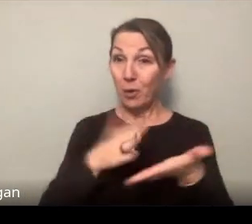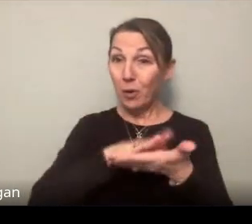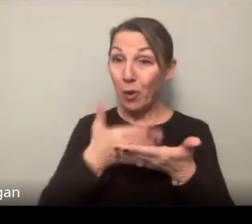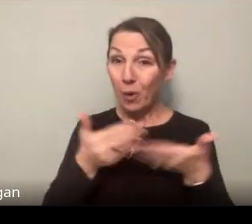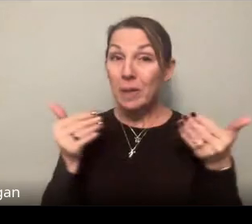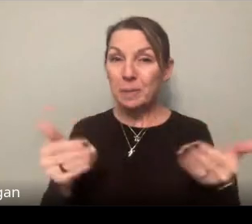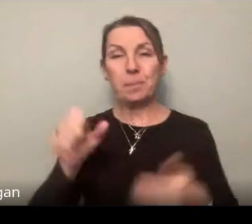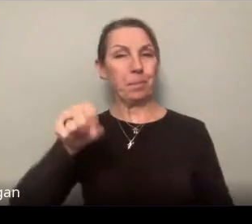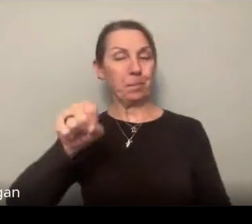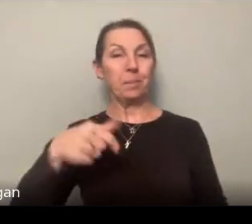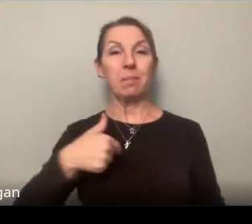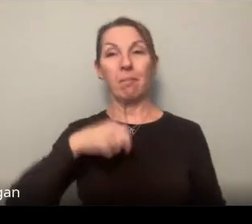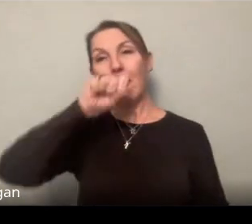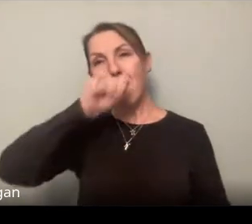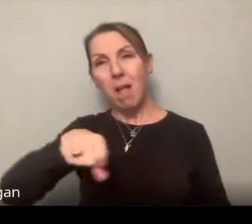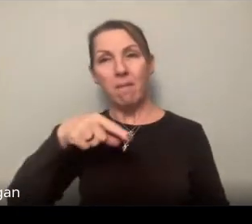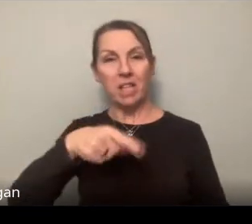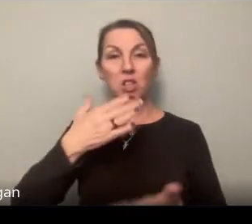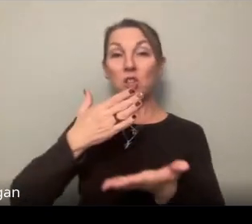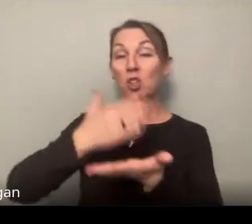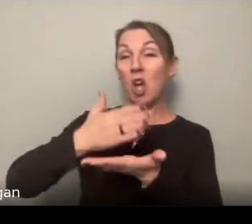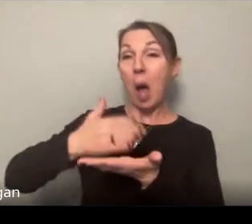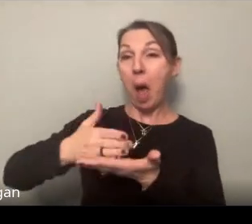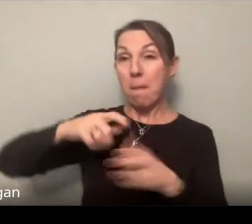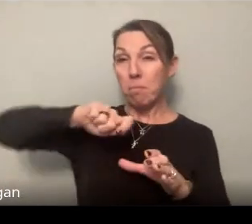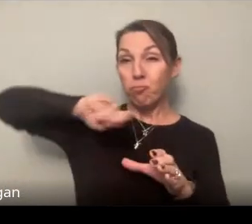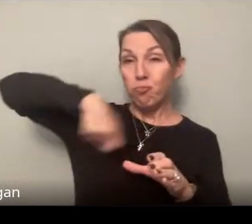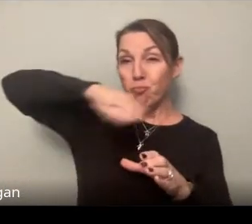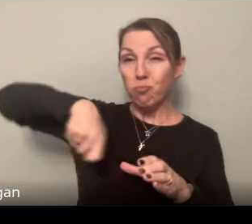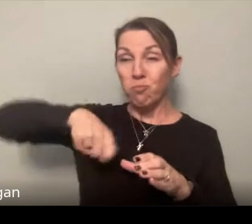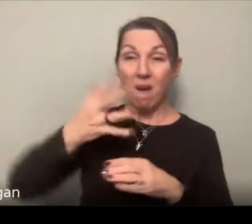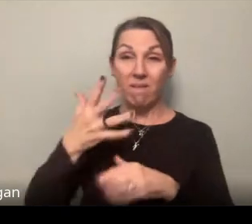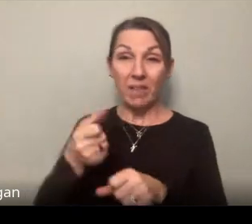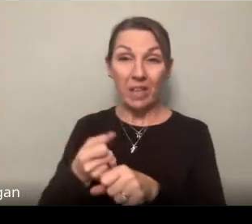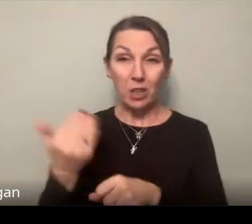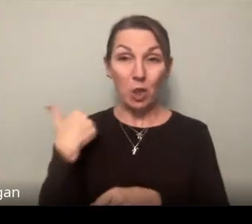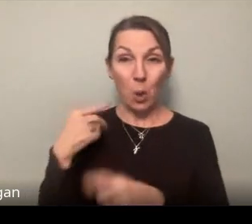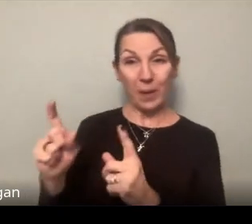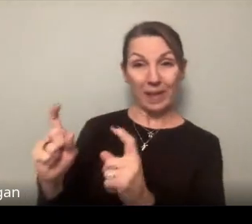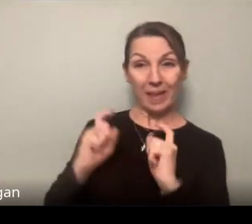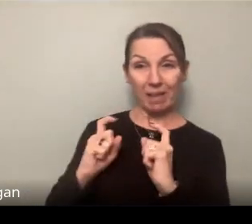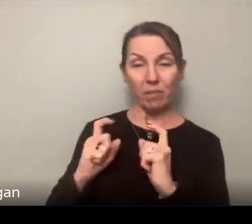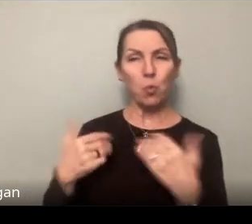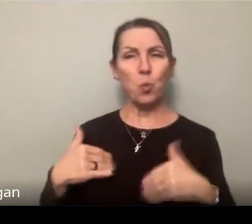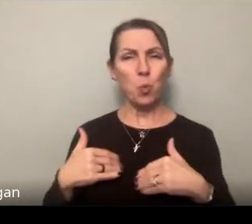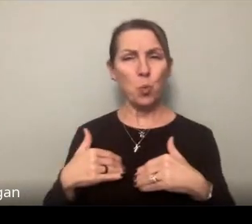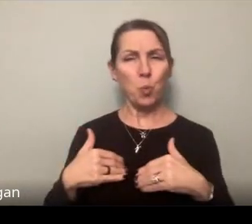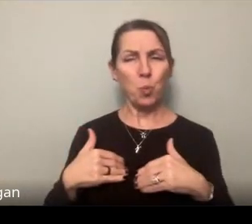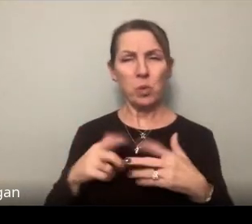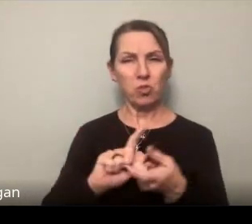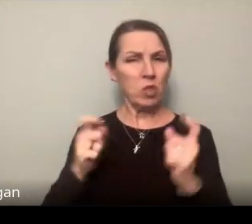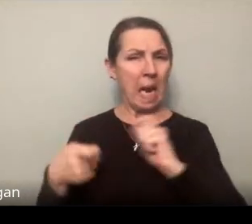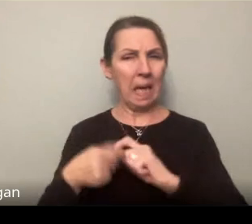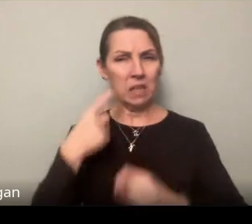cooking. So I love this chopper. This chopper was a gift to me 5 years ago and has essentially been a game changer